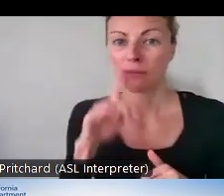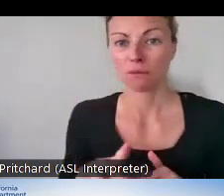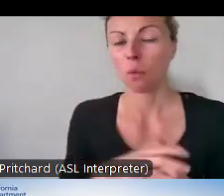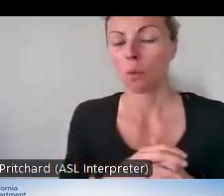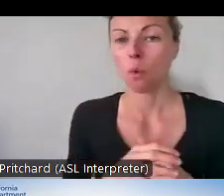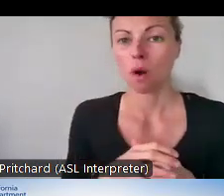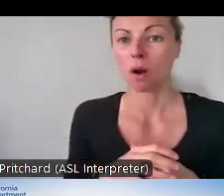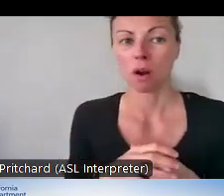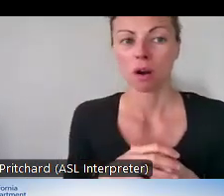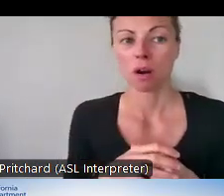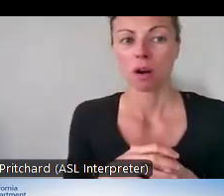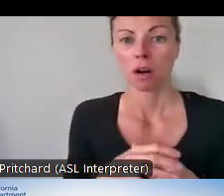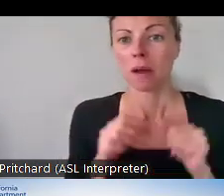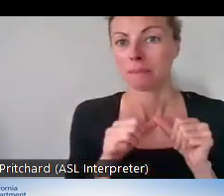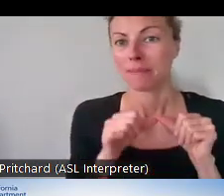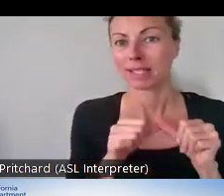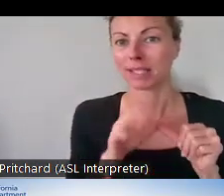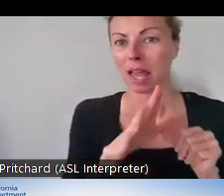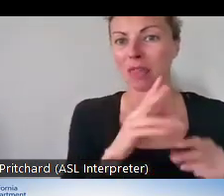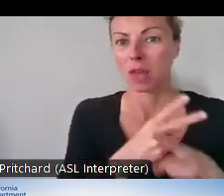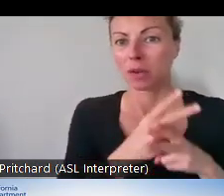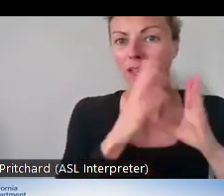can maintain their caregiving role.